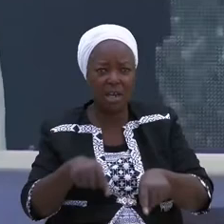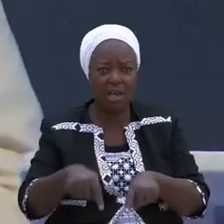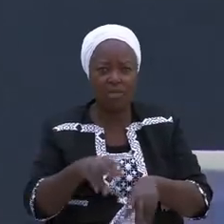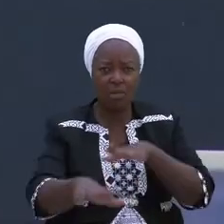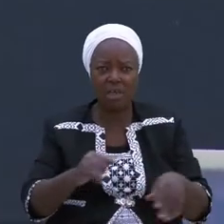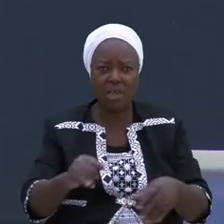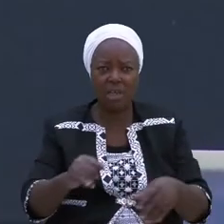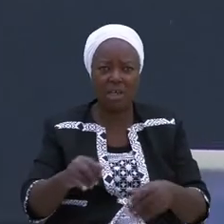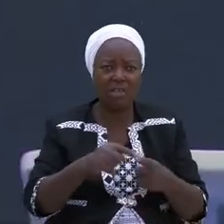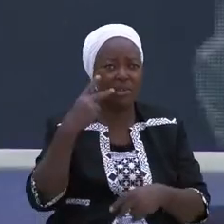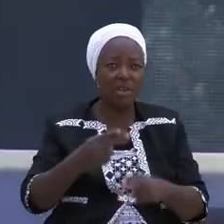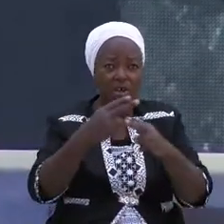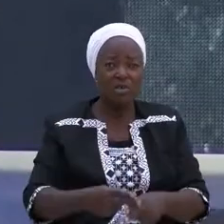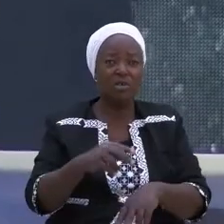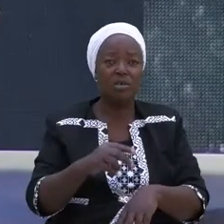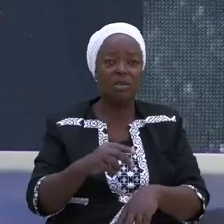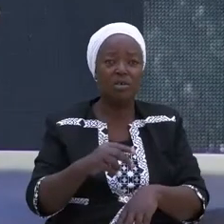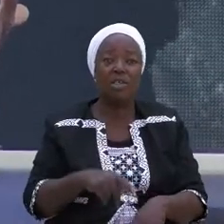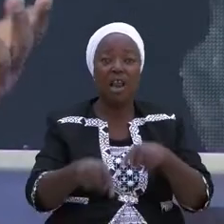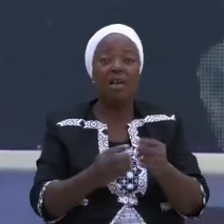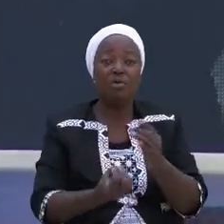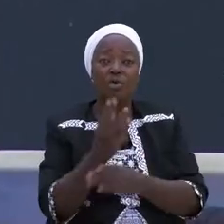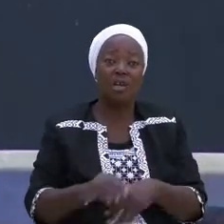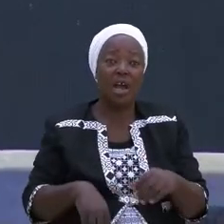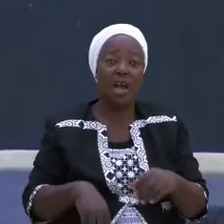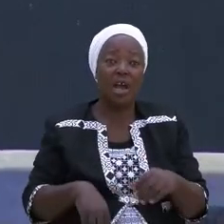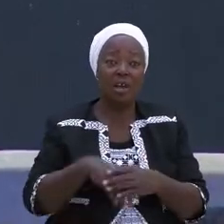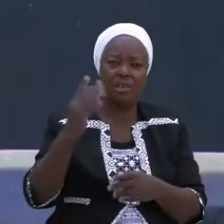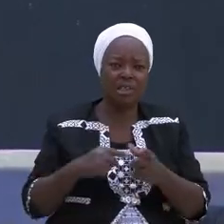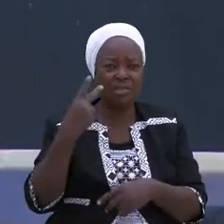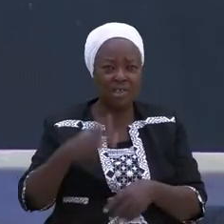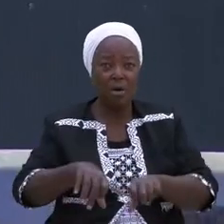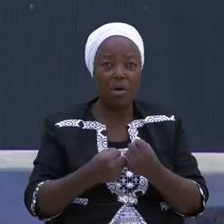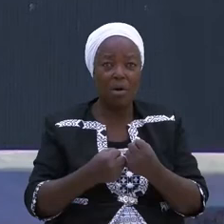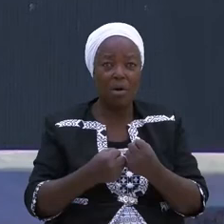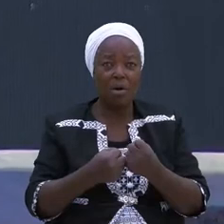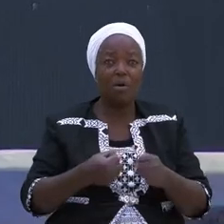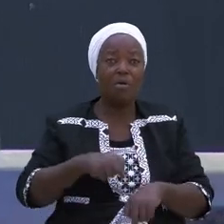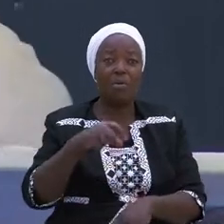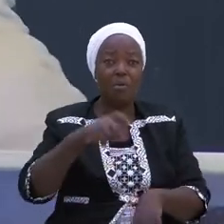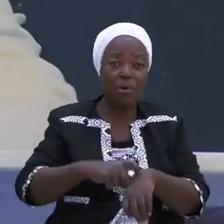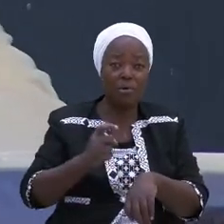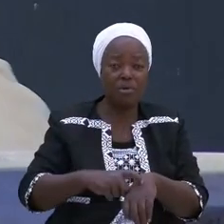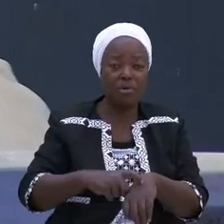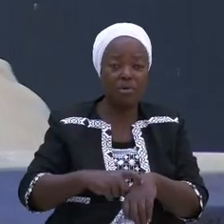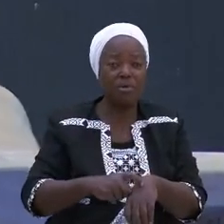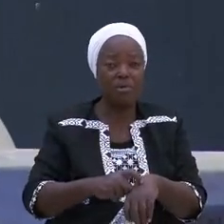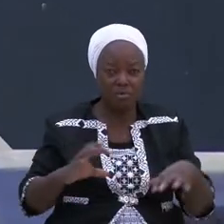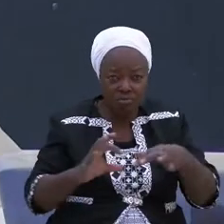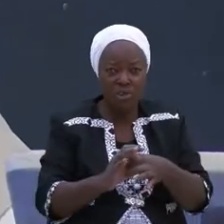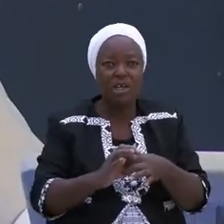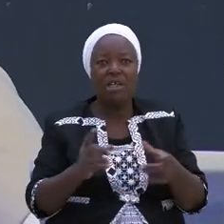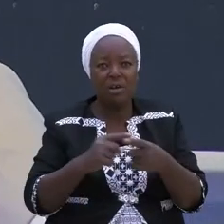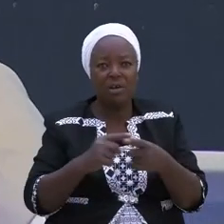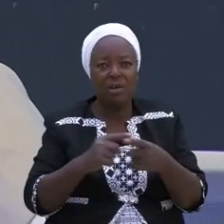leg growing out. We've seen broken bones mended and joined together. We've seen kidney